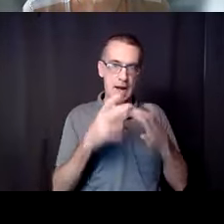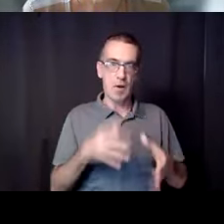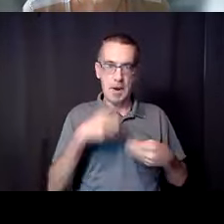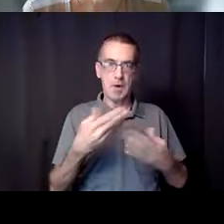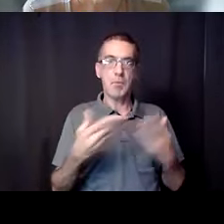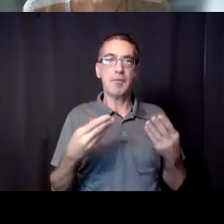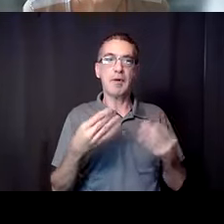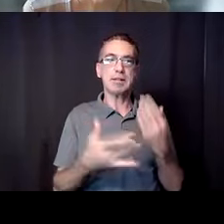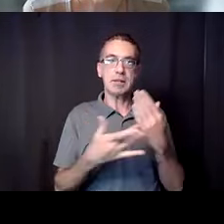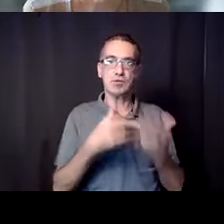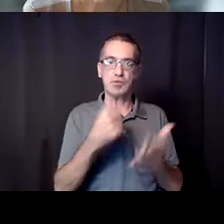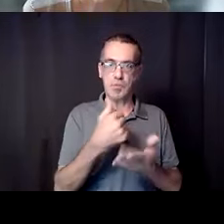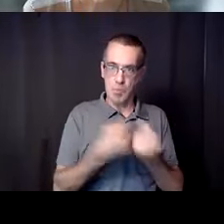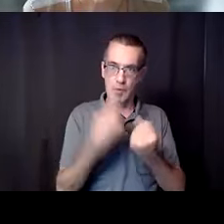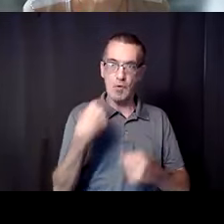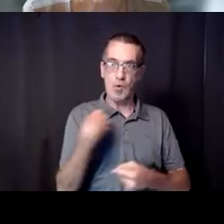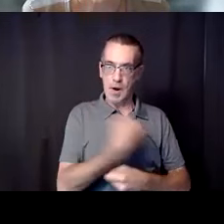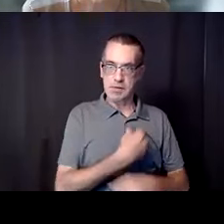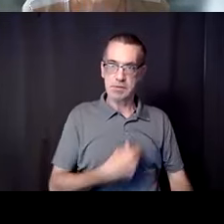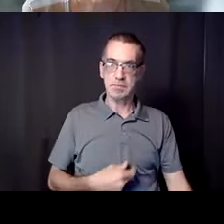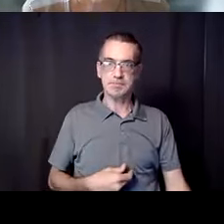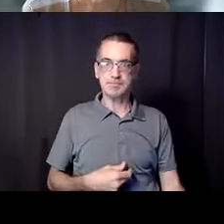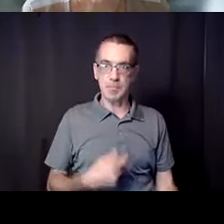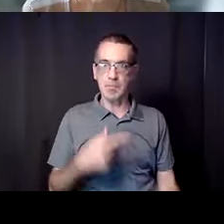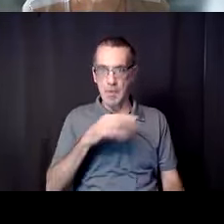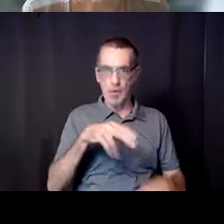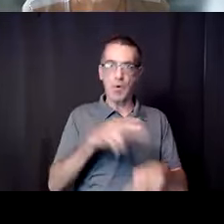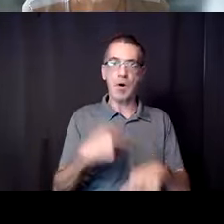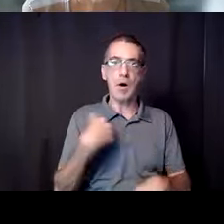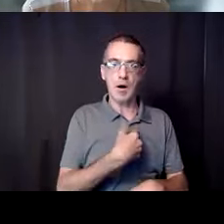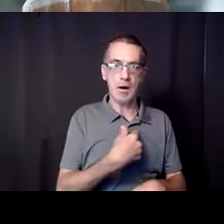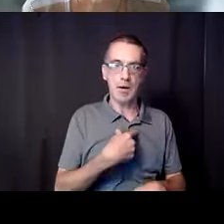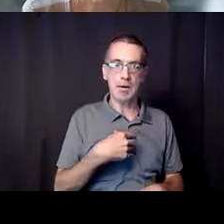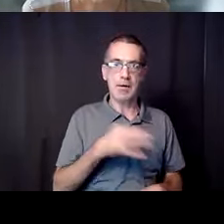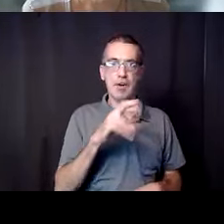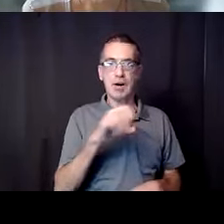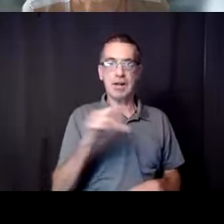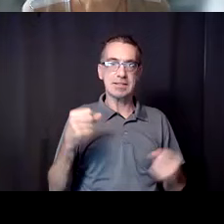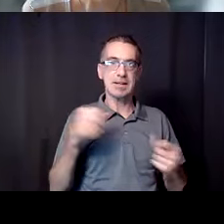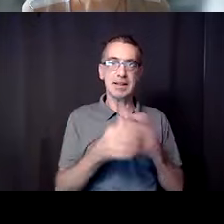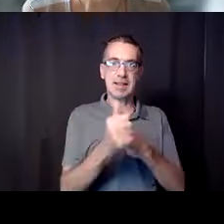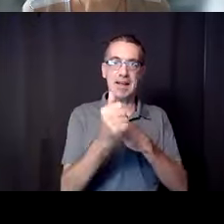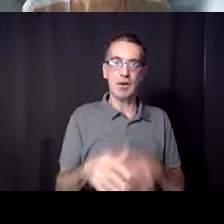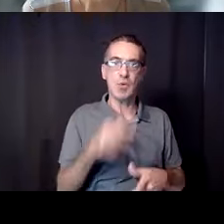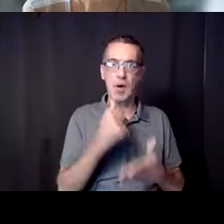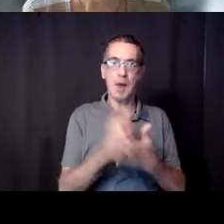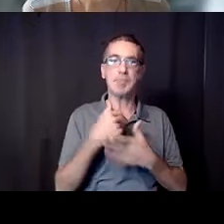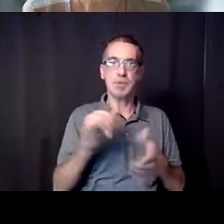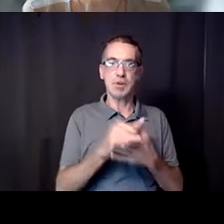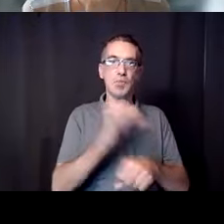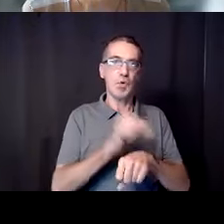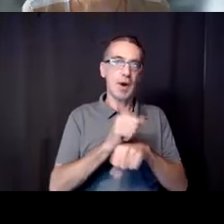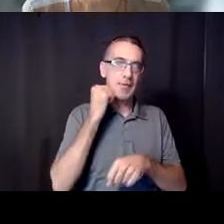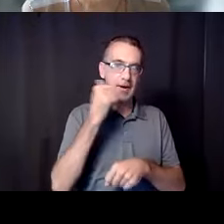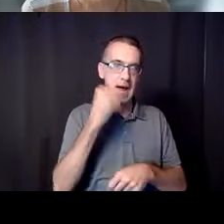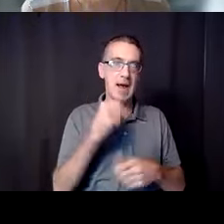provide technical support for us. And of course, our fearless leaders who help us do this work every day